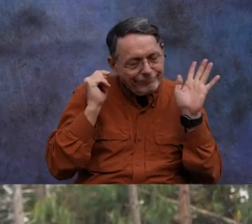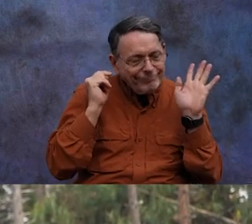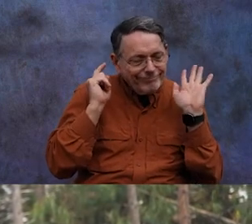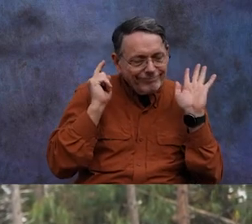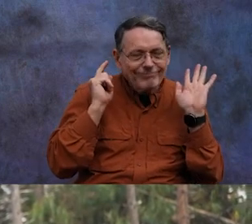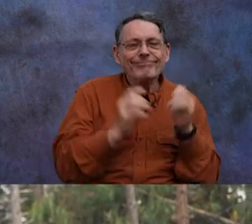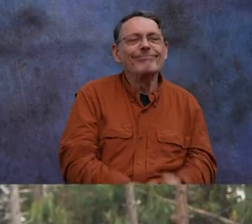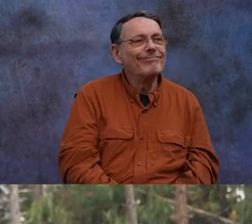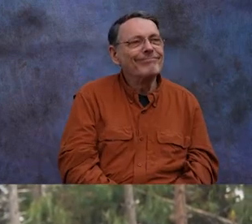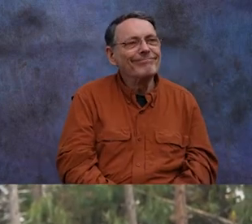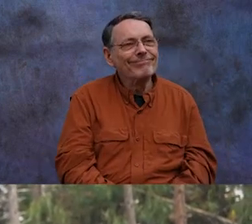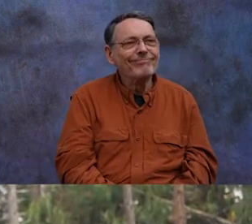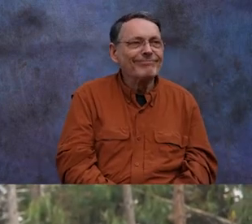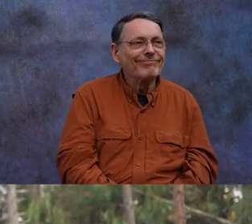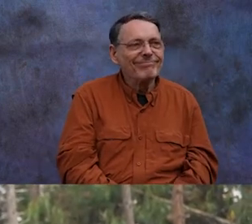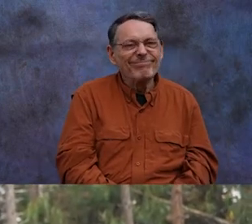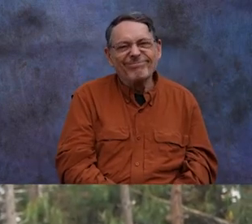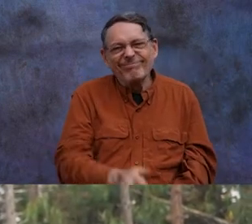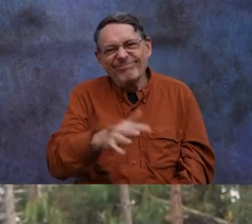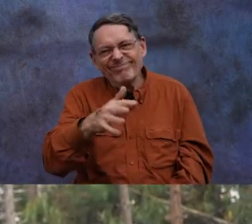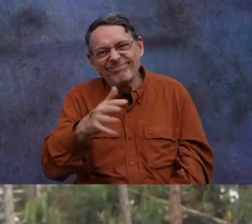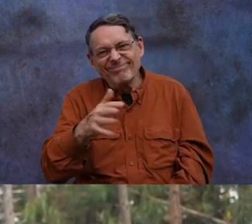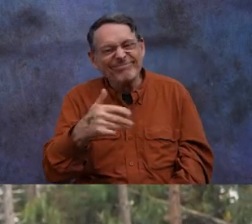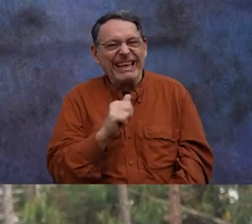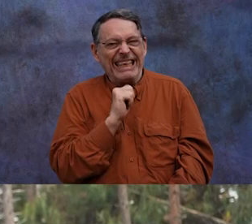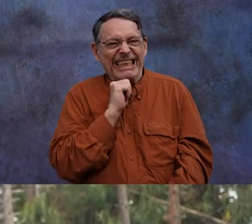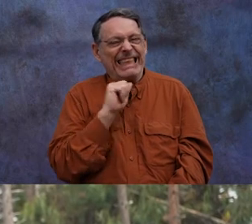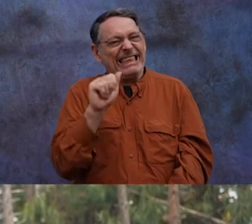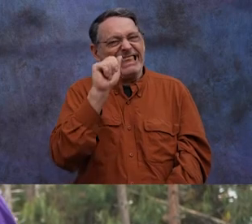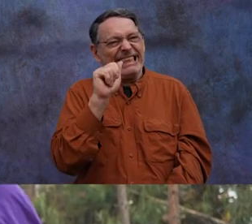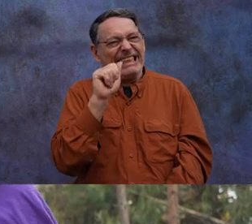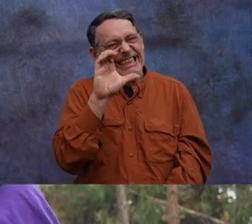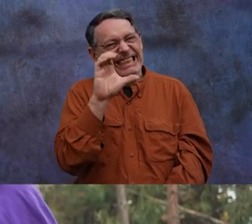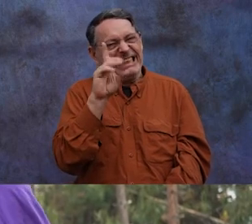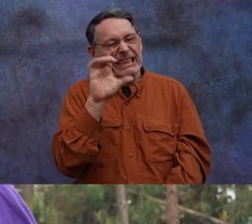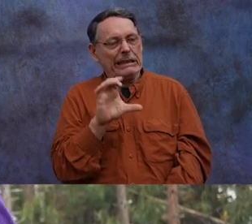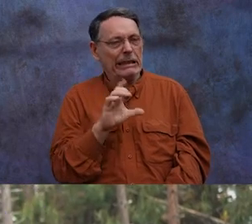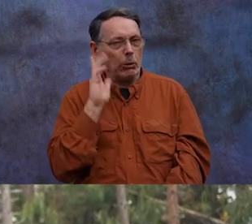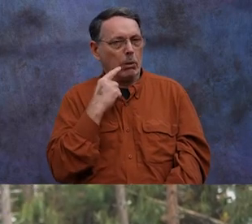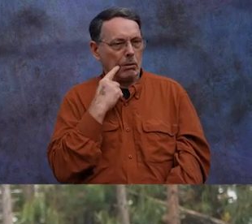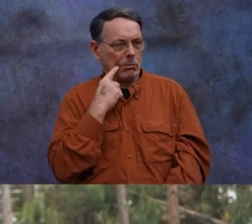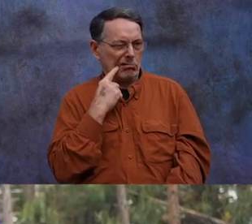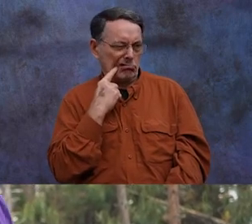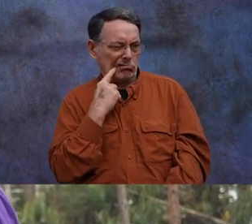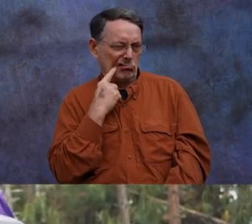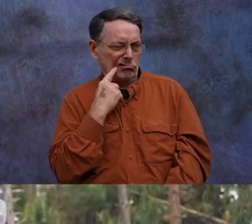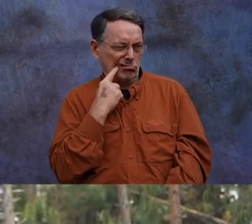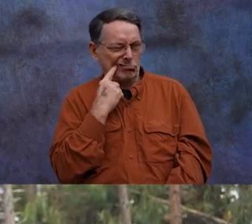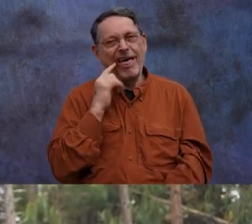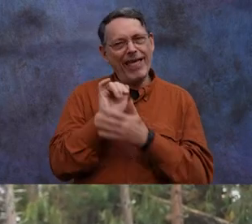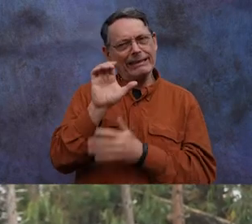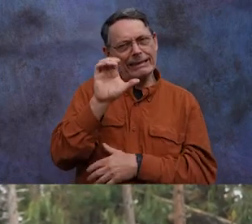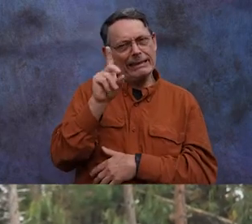It's yeah. not yeah. the most, yeah. yeah. CDC frowns on that, I would yeah, assume. Right. Yeah, that's part of their